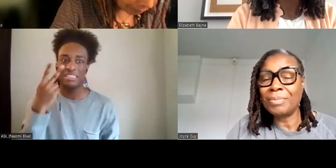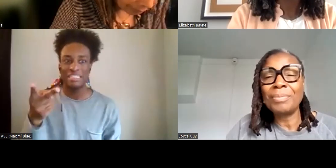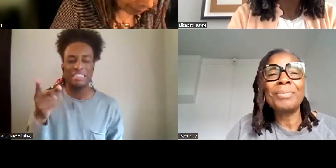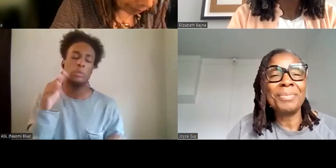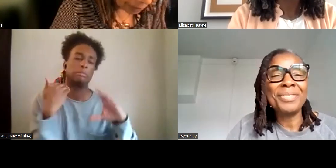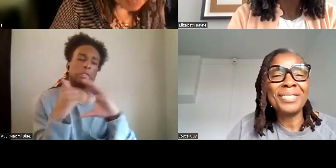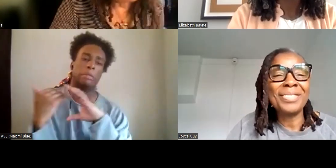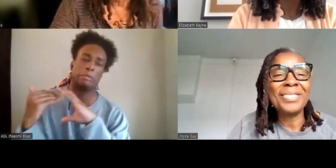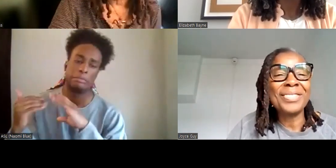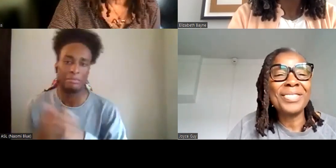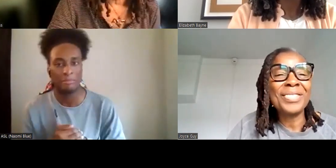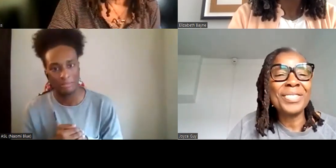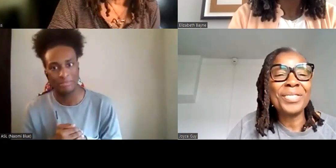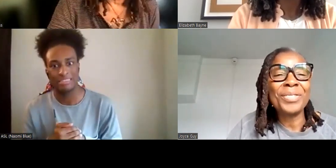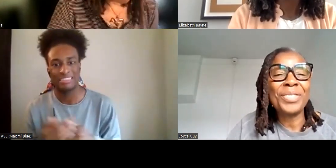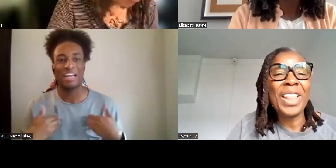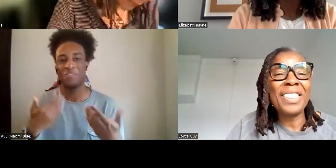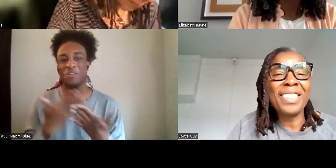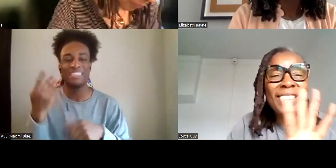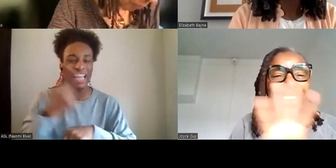all. Okay. Have a good rest of your day.